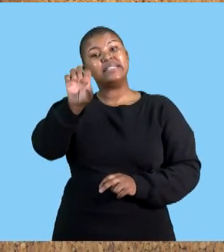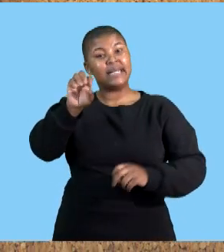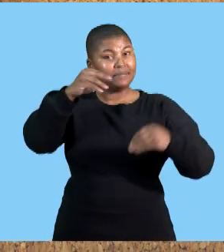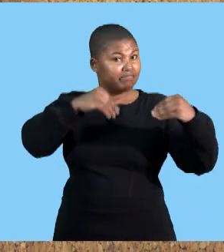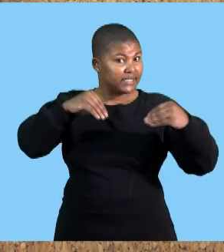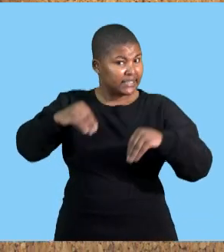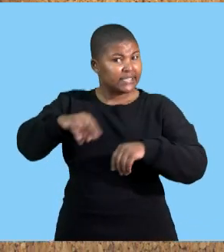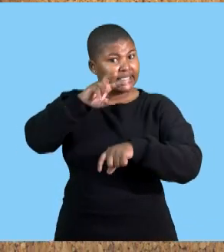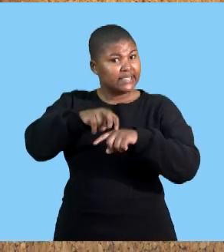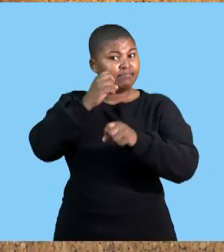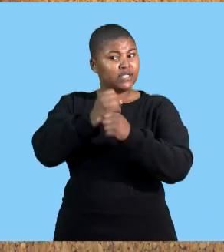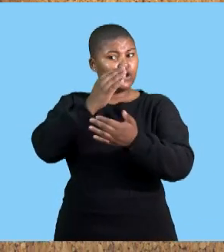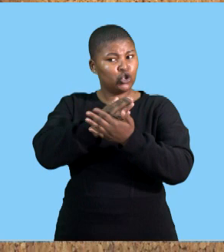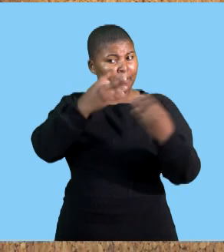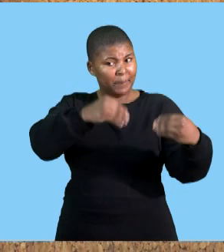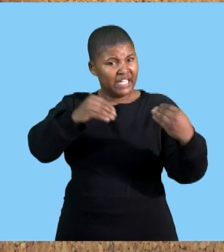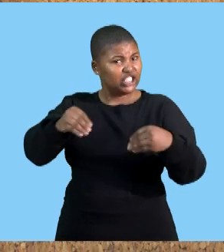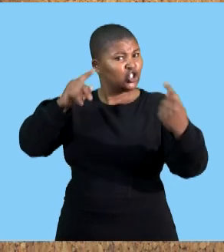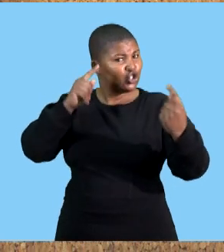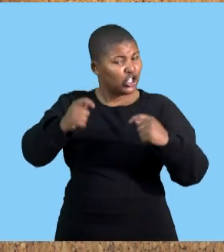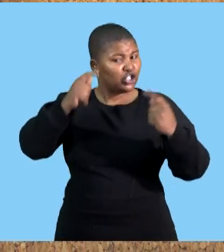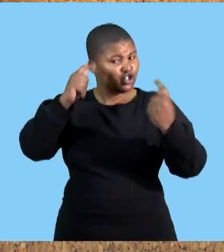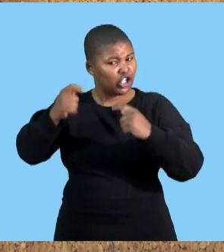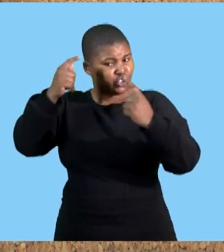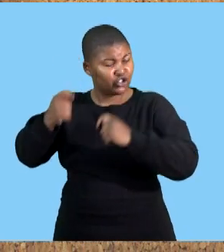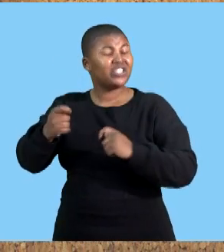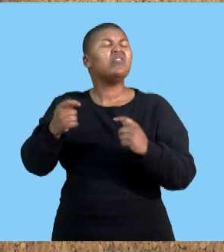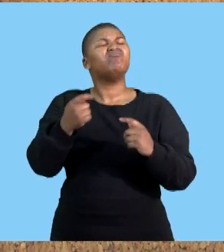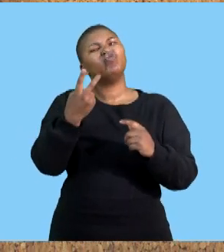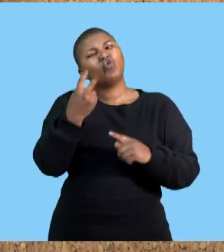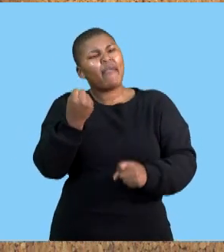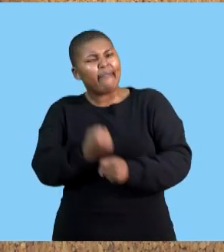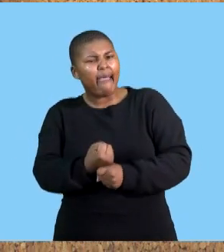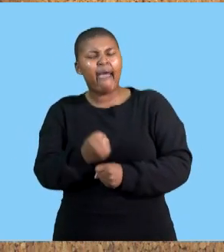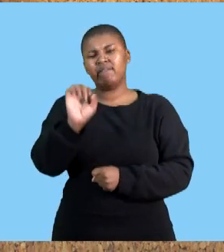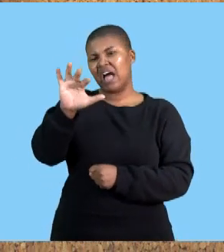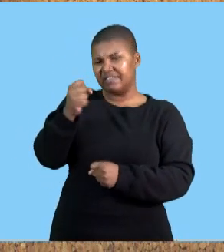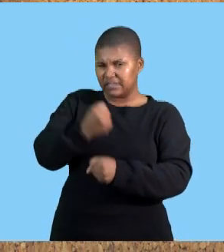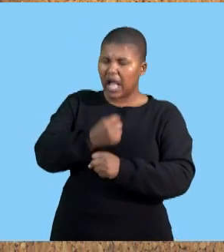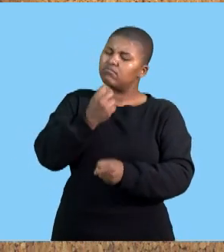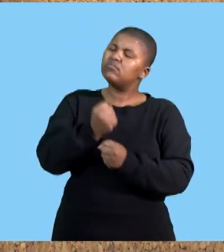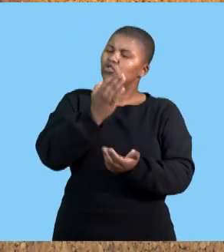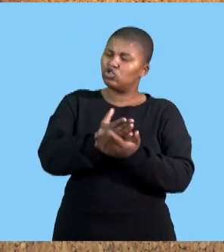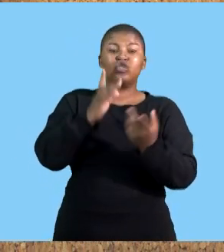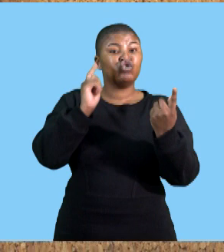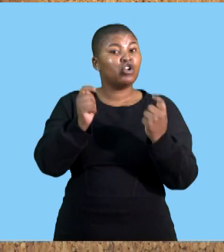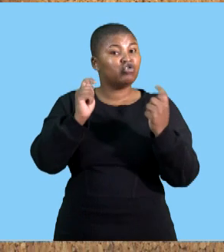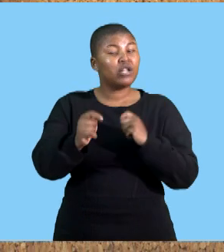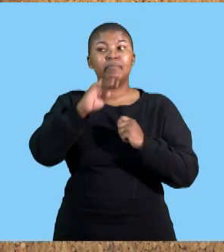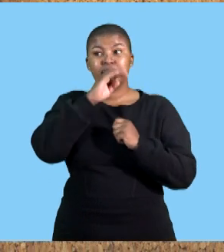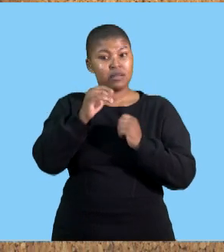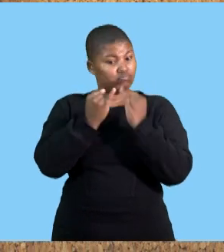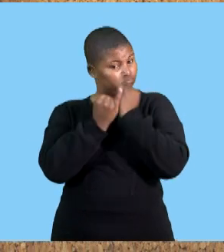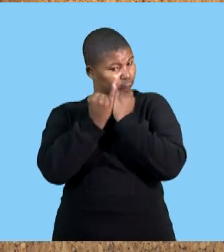79.7% of businesses need to apply changes in their business environments every 2 to 5 years for them